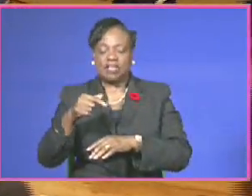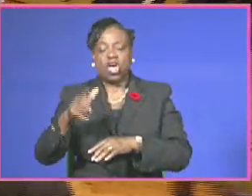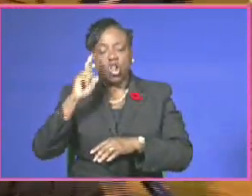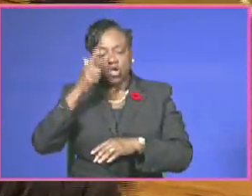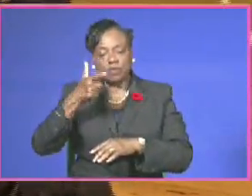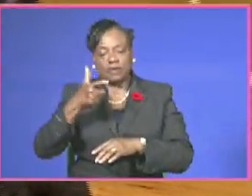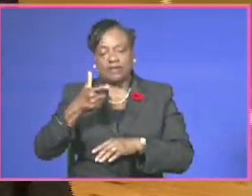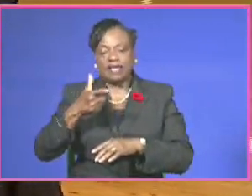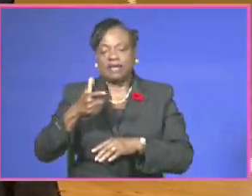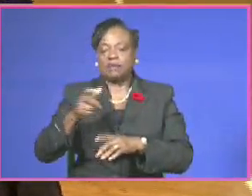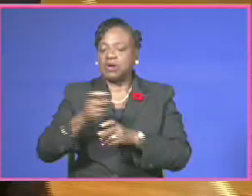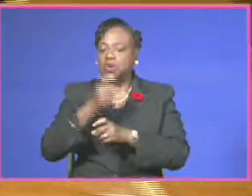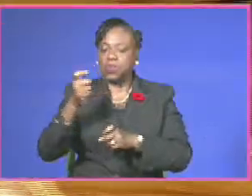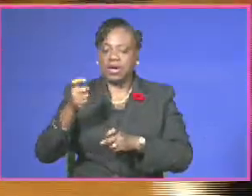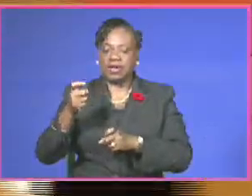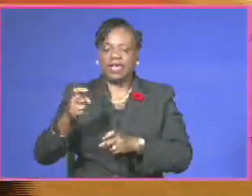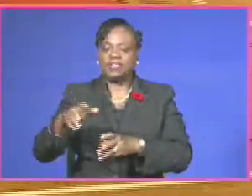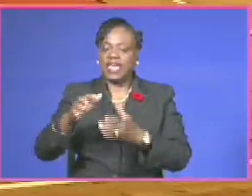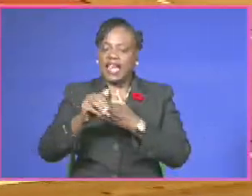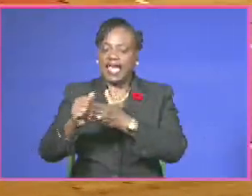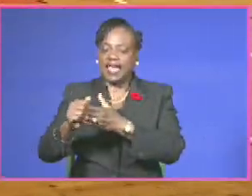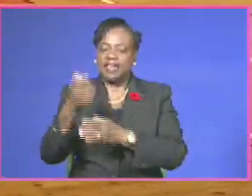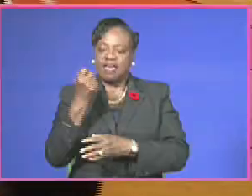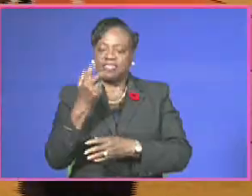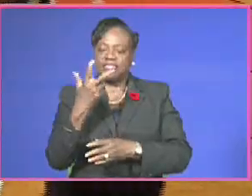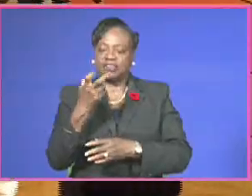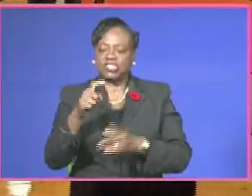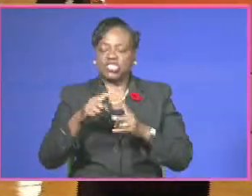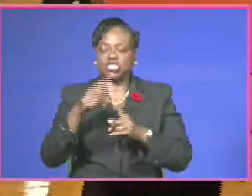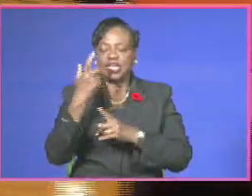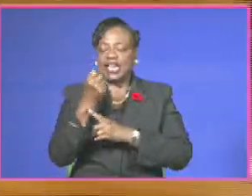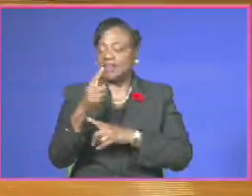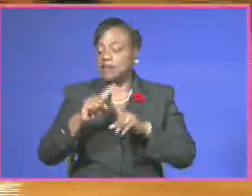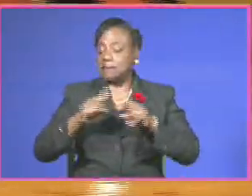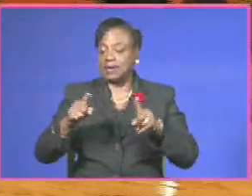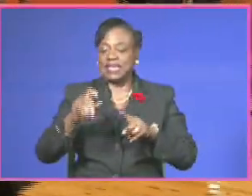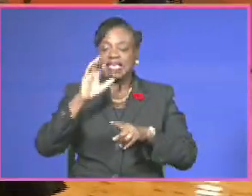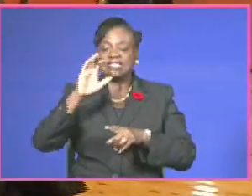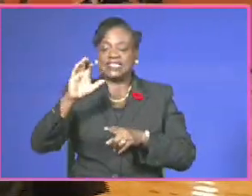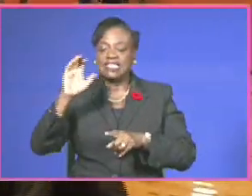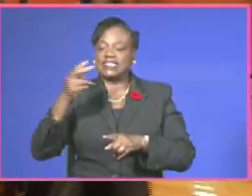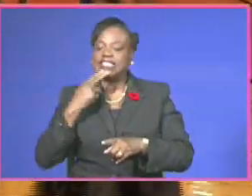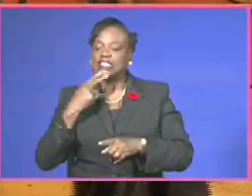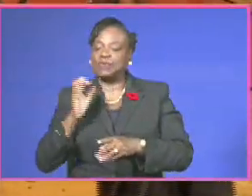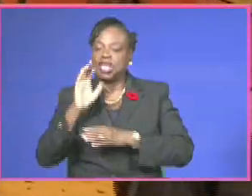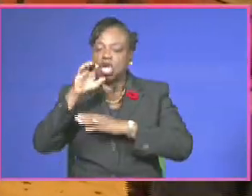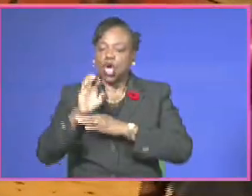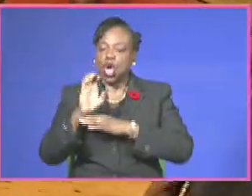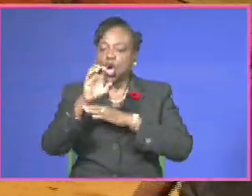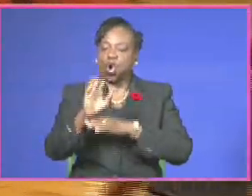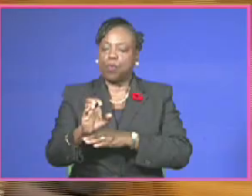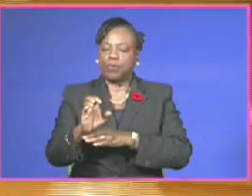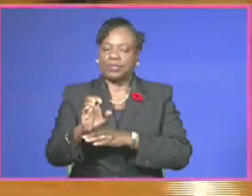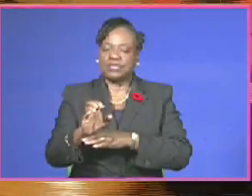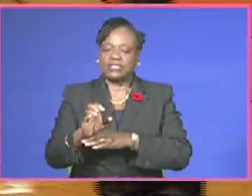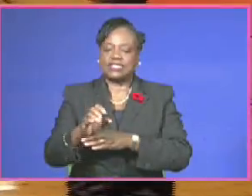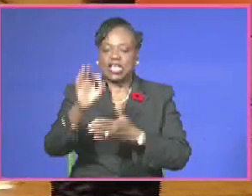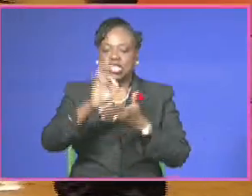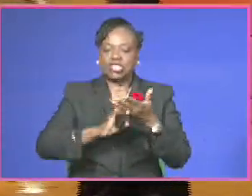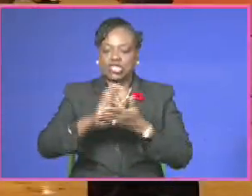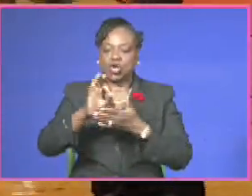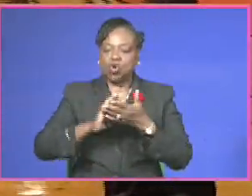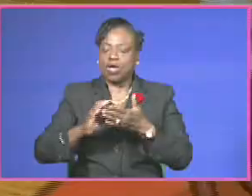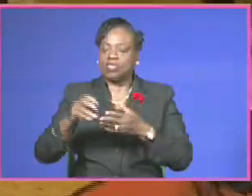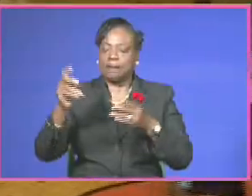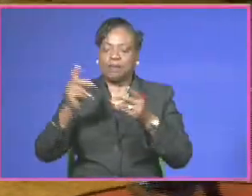pull this one off. They led 13-11, but CC Sweeting Cobras would score the remaining points